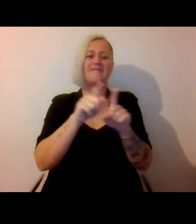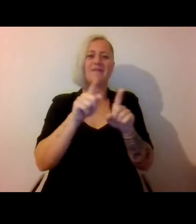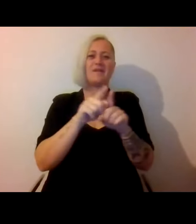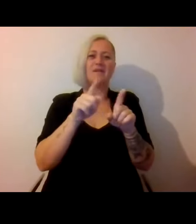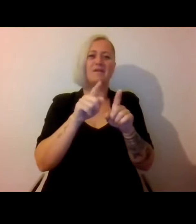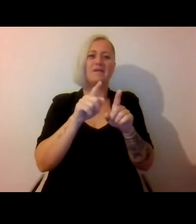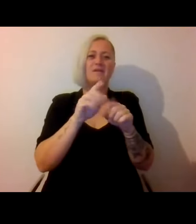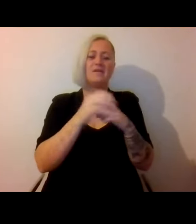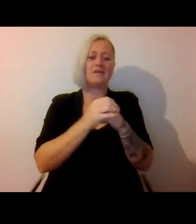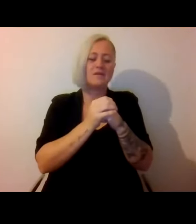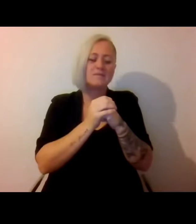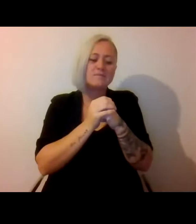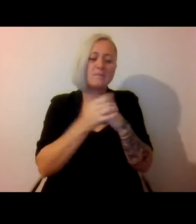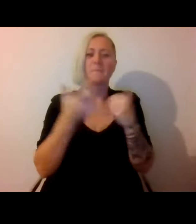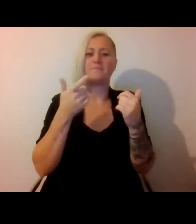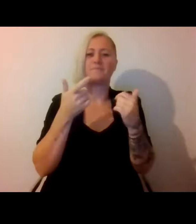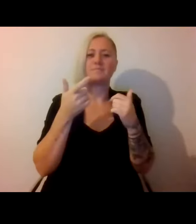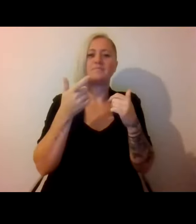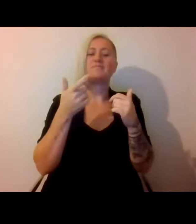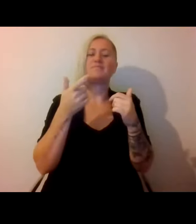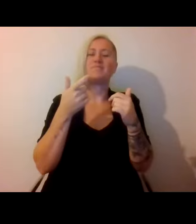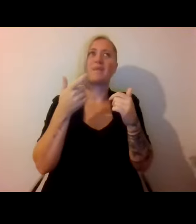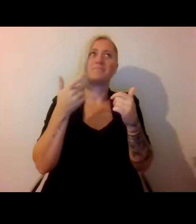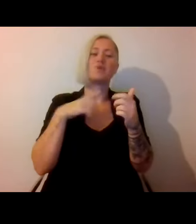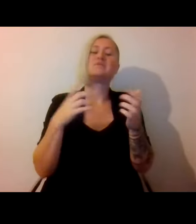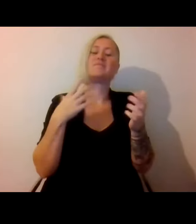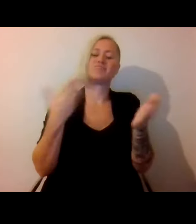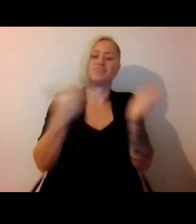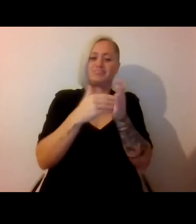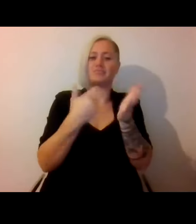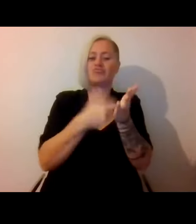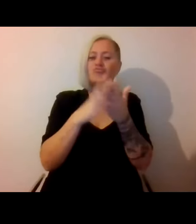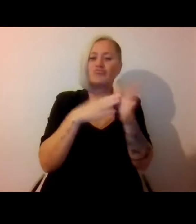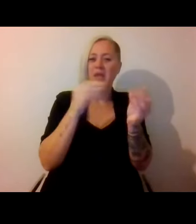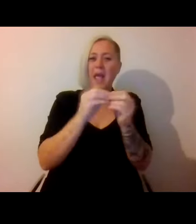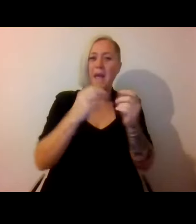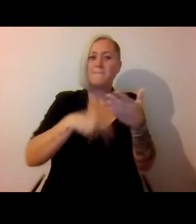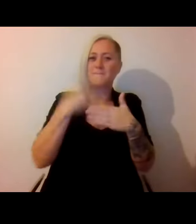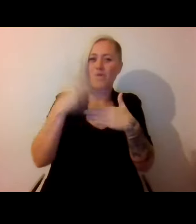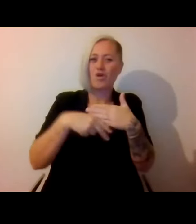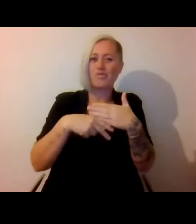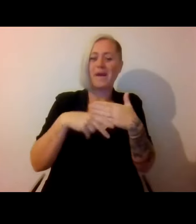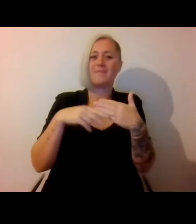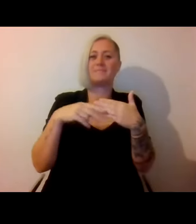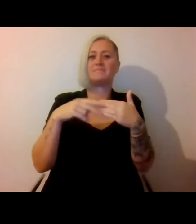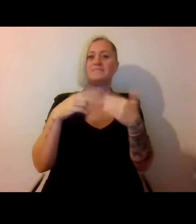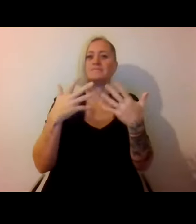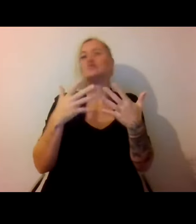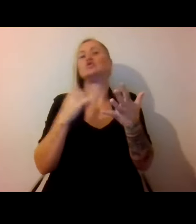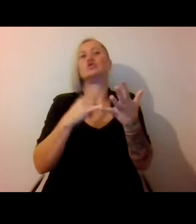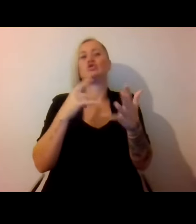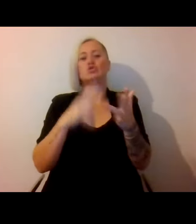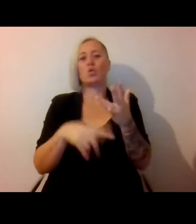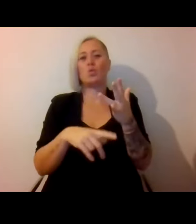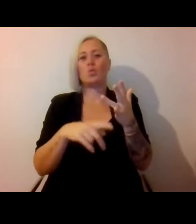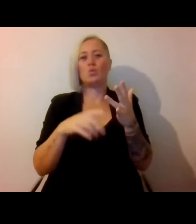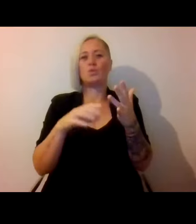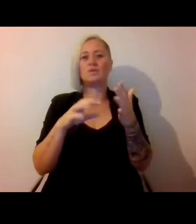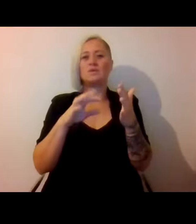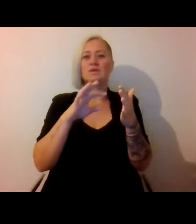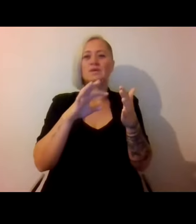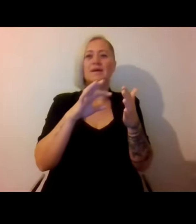rehabilitation programs, because there's a lot of work involved. So it's not necessarily the hearing devices per se, but the